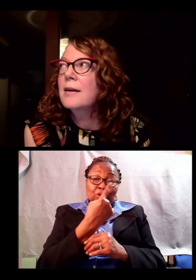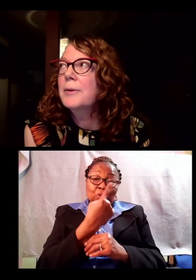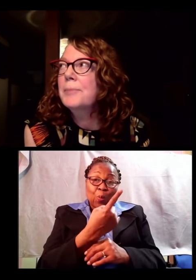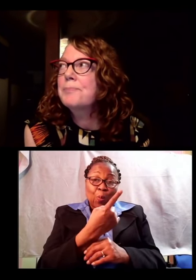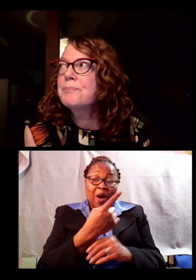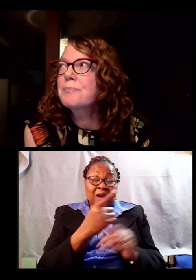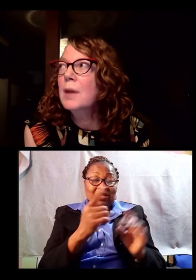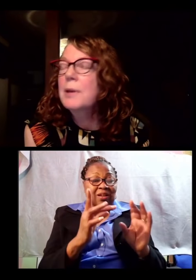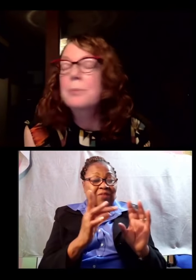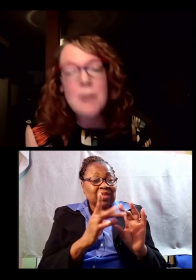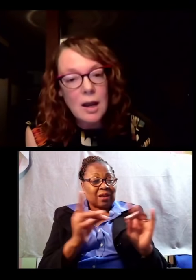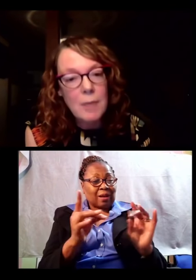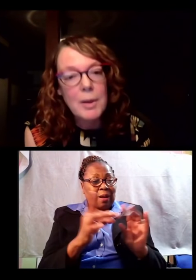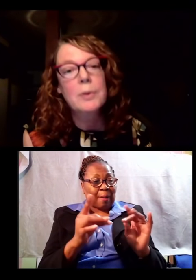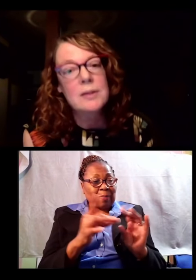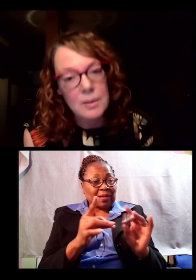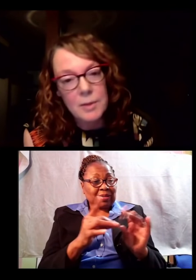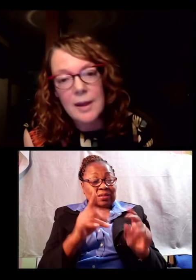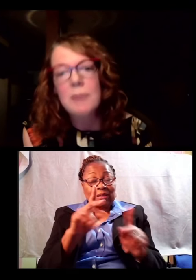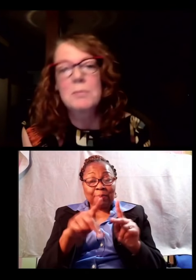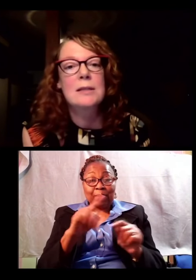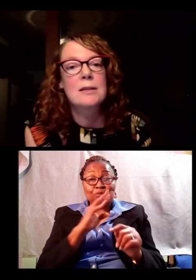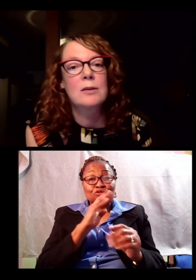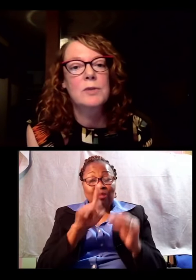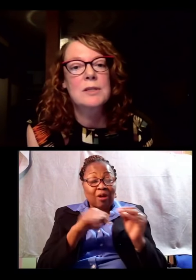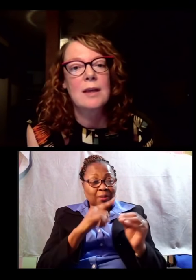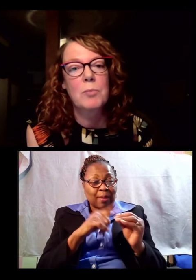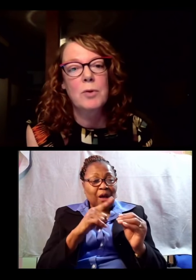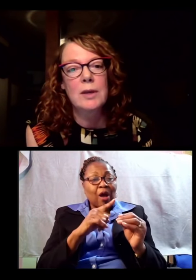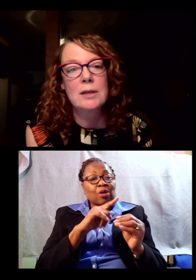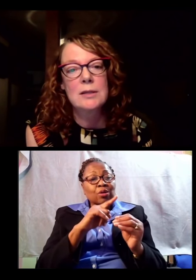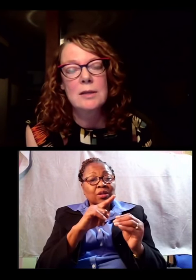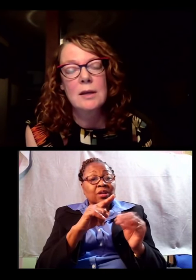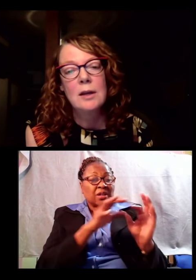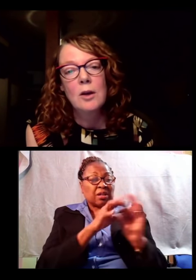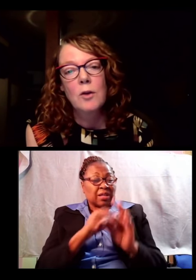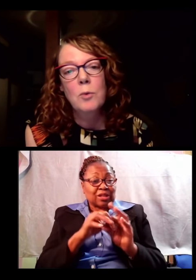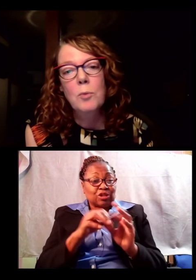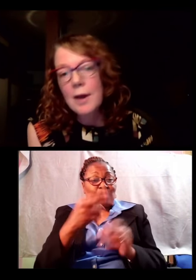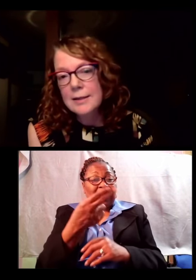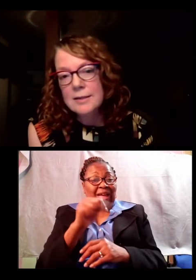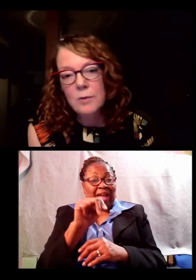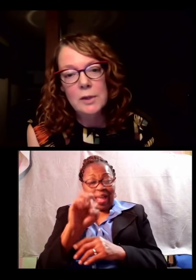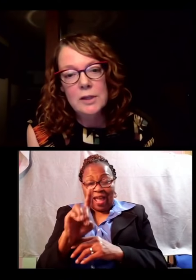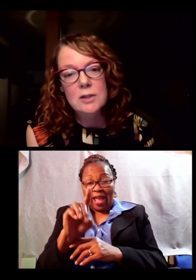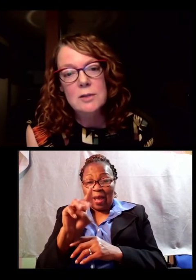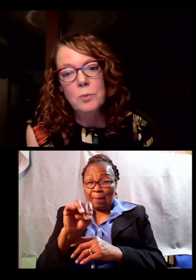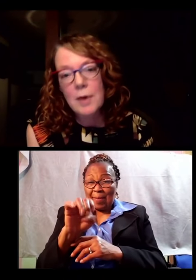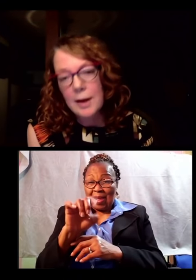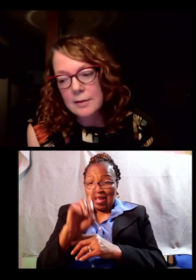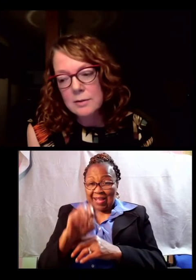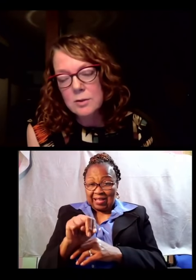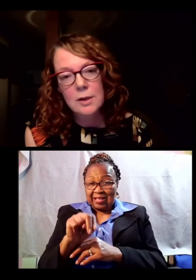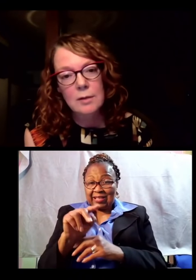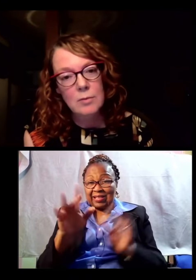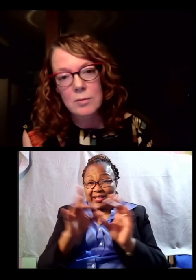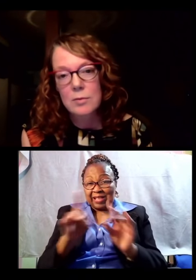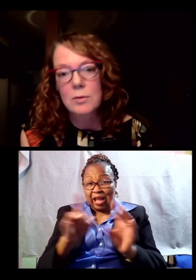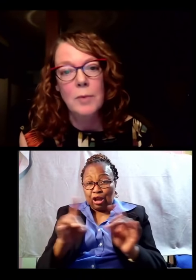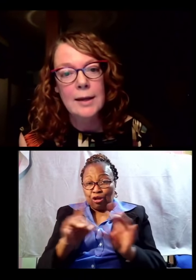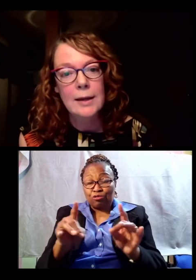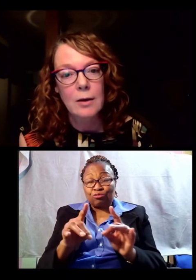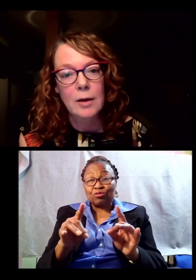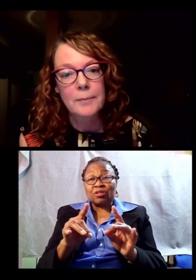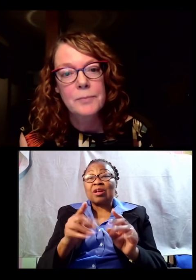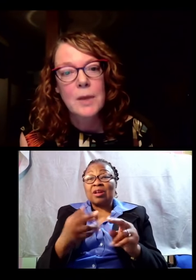that people talk about when they talk about The Handmaid's Tale, for example, is the rise of the religious right during